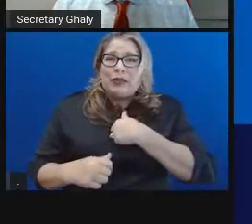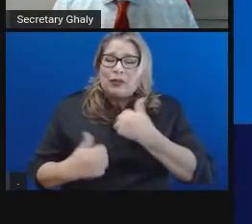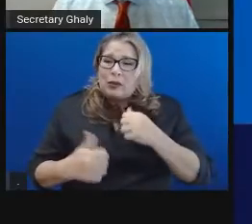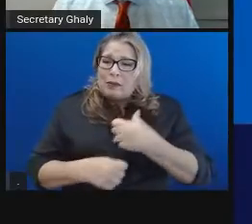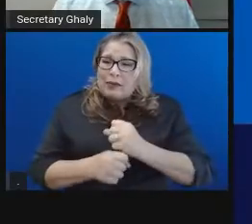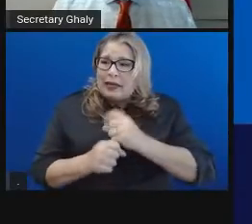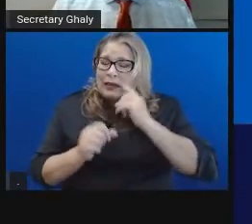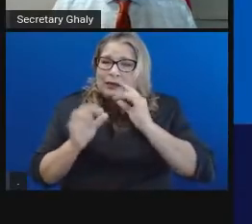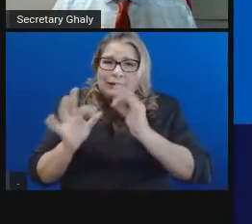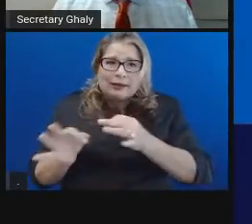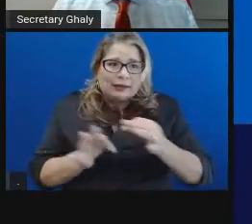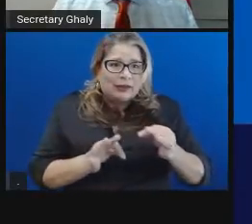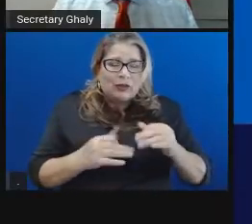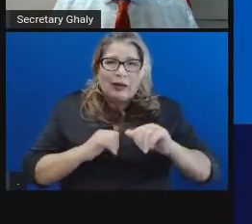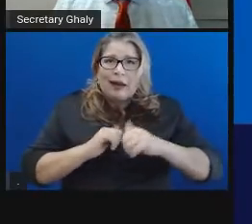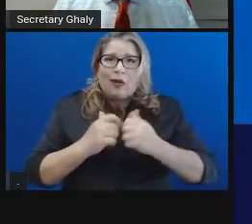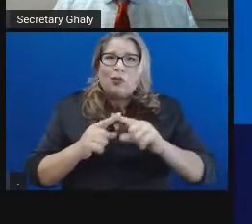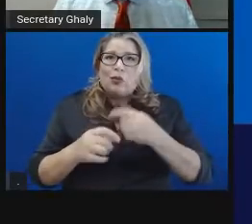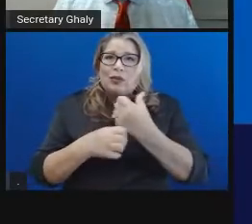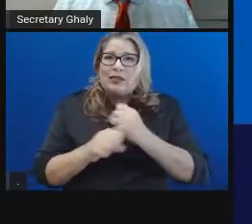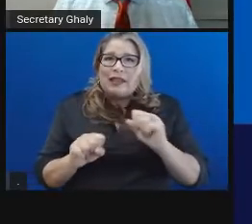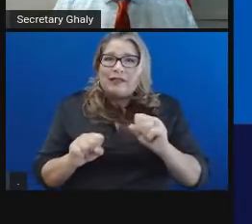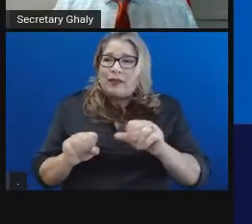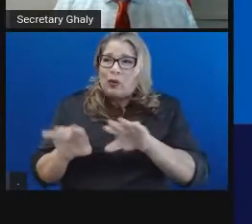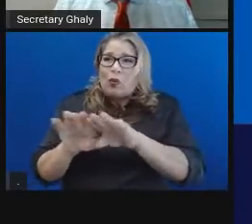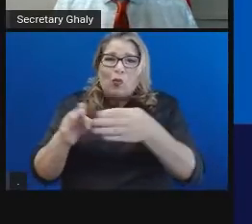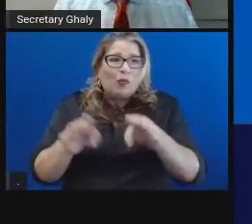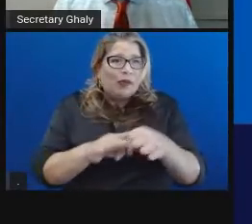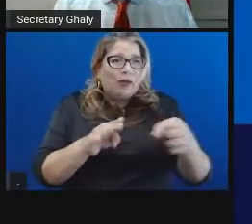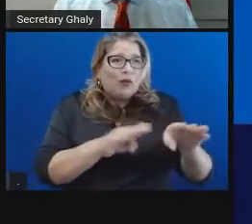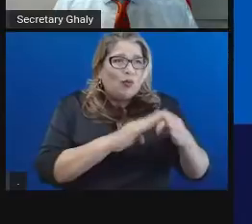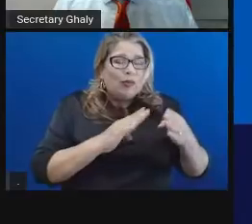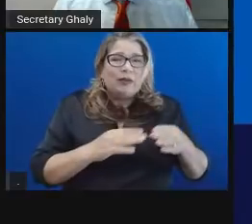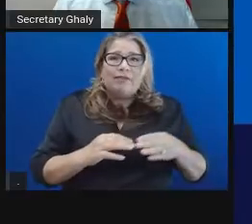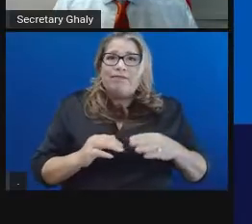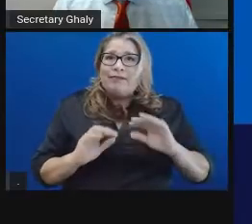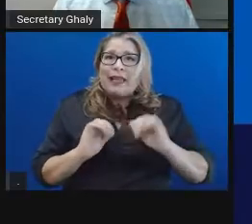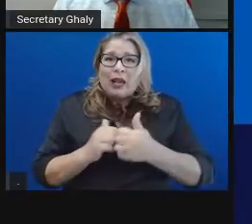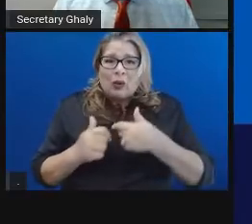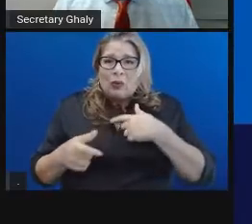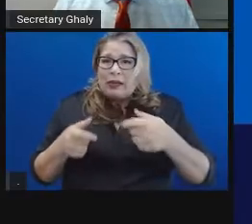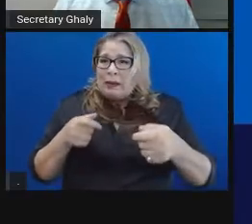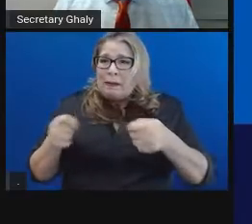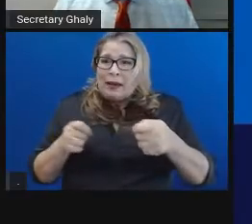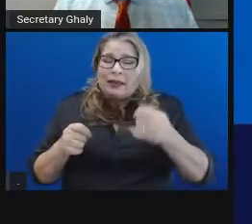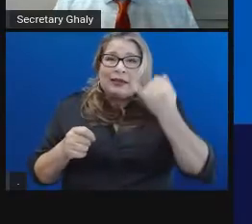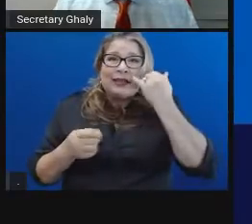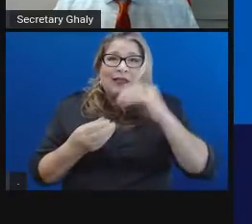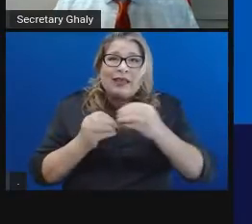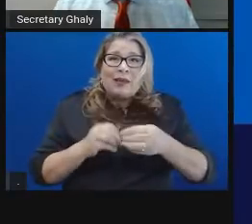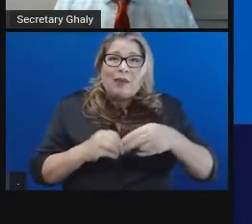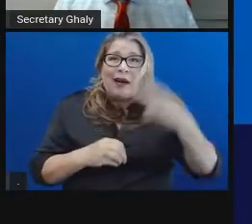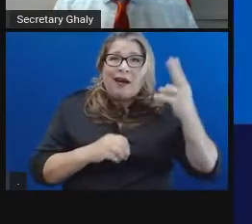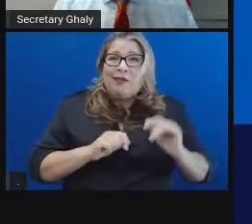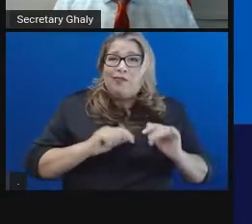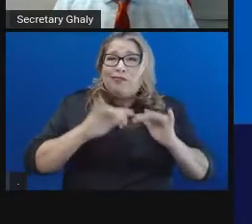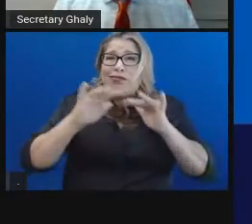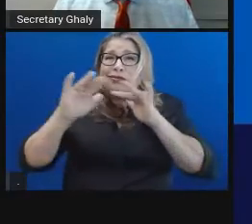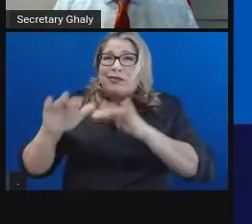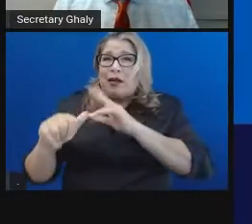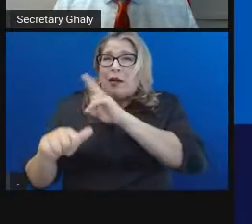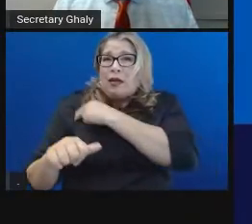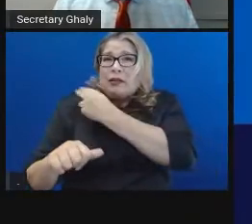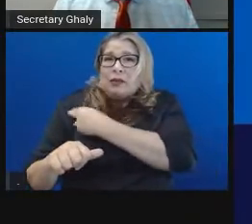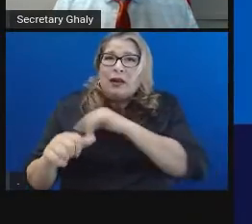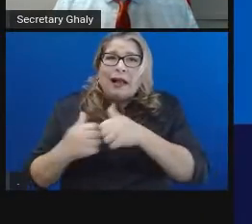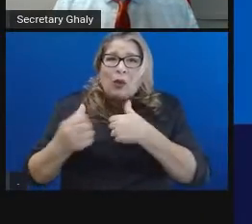blueprint for reopening, how we manage surge and deploying resources, and again, as we get to vaccines, focused on saving